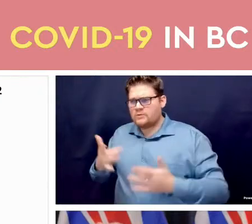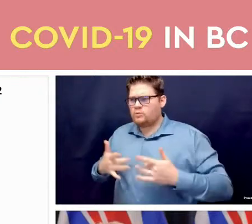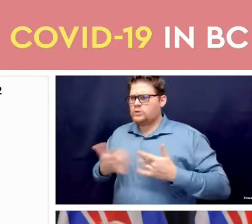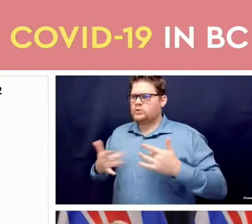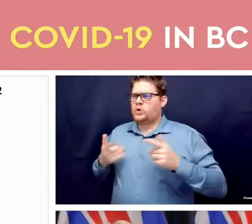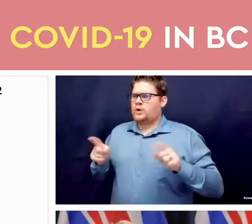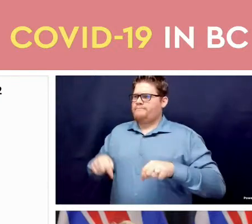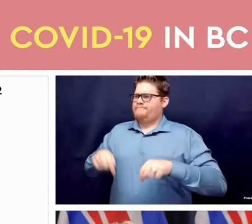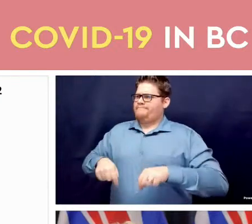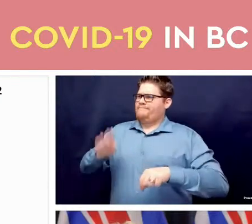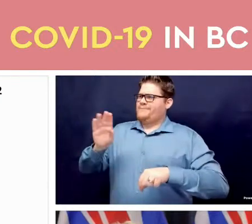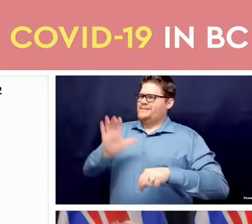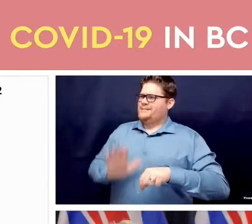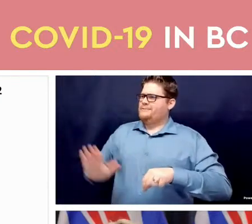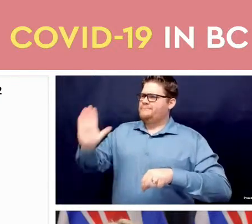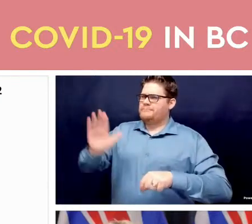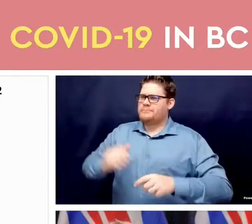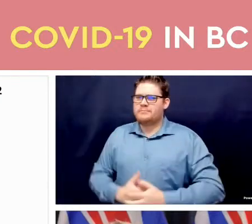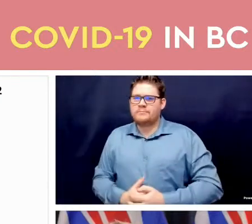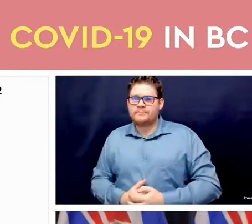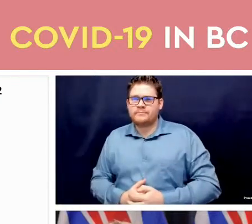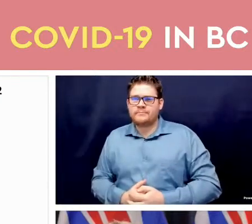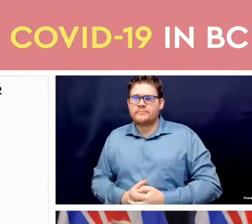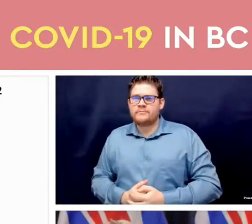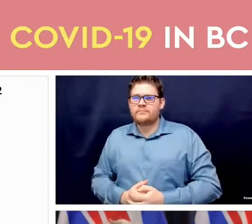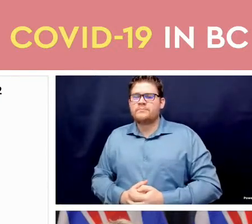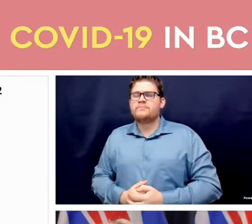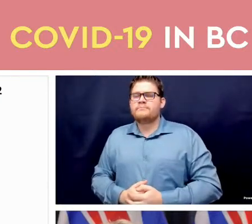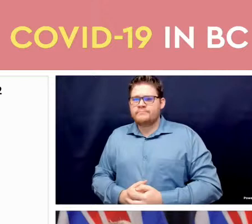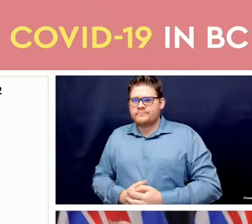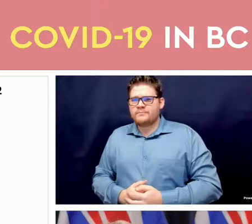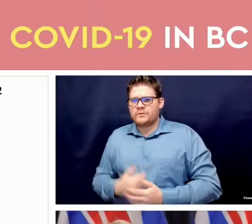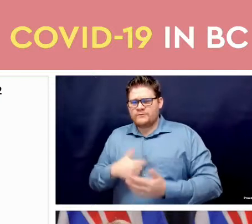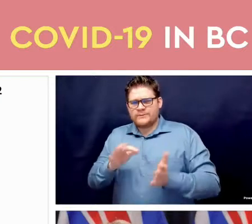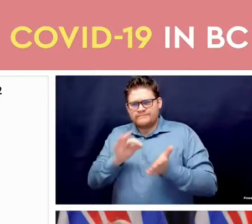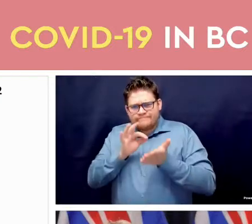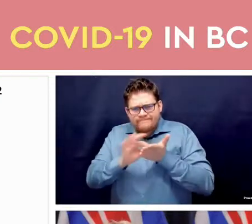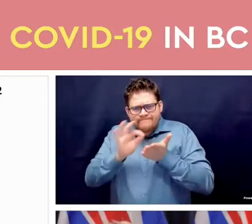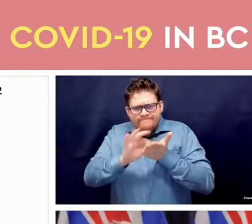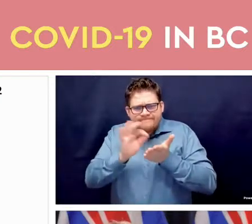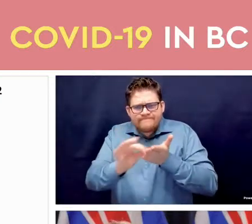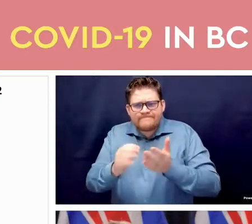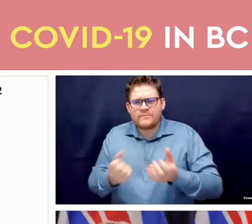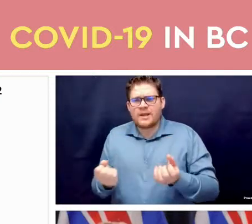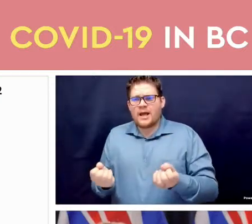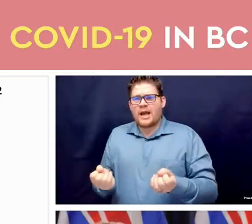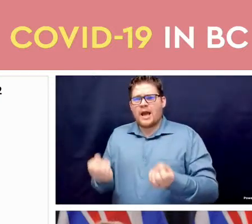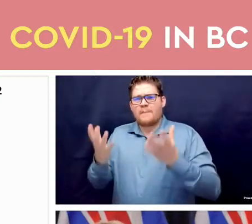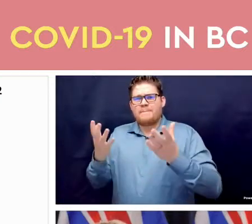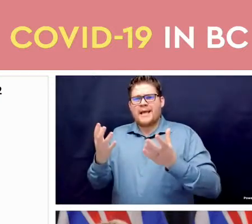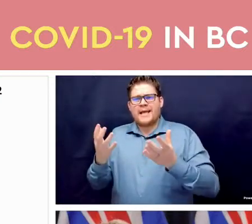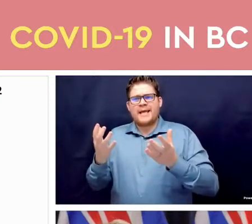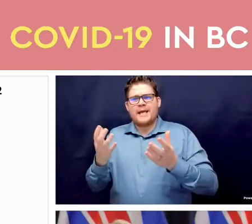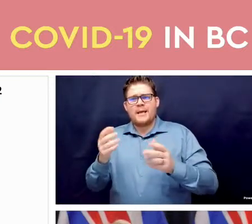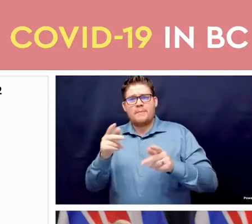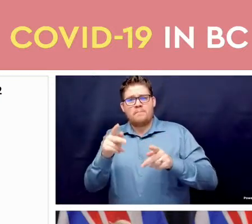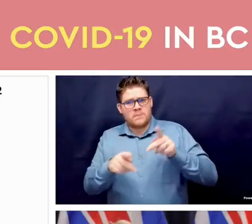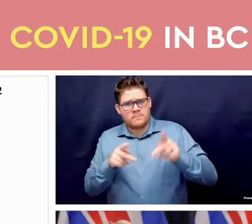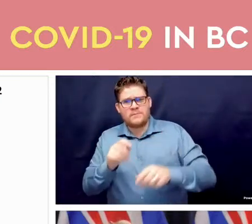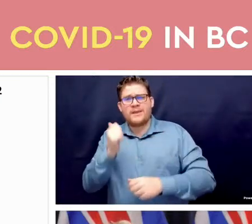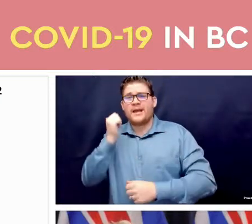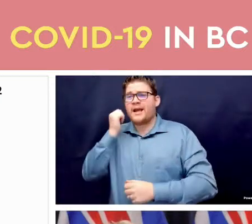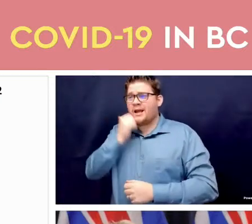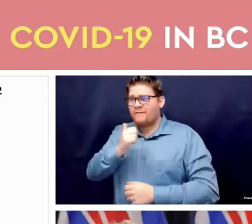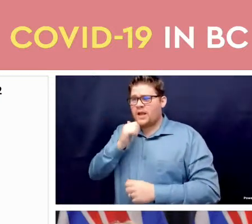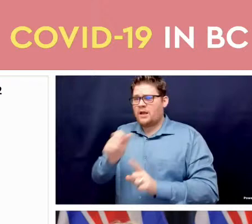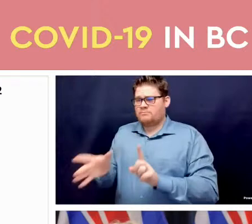one of those is to be able to look at our case rates over time, our percent positivity, which is reflected in the colors